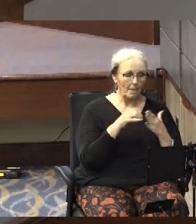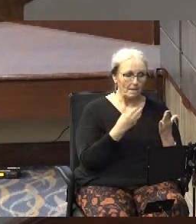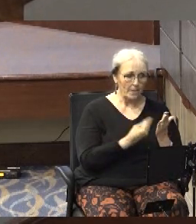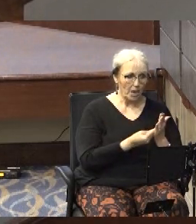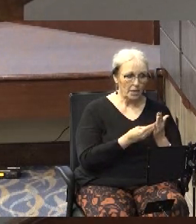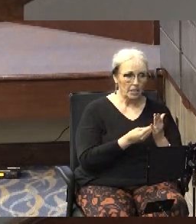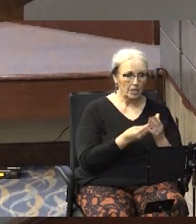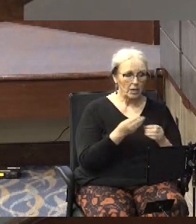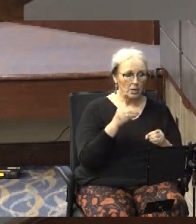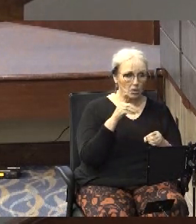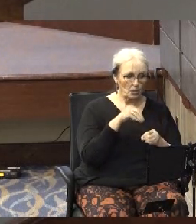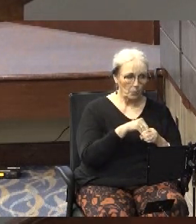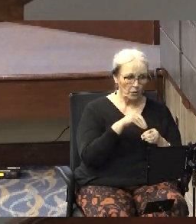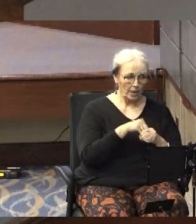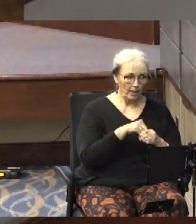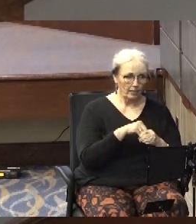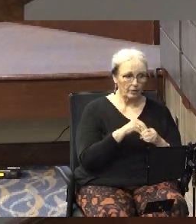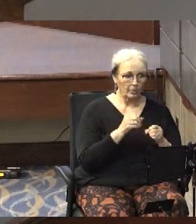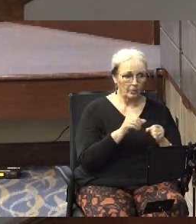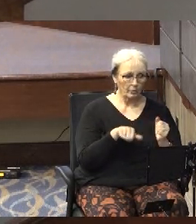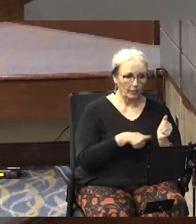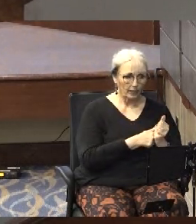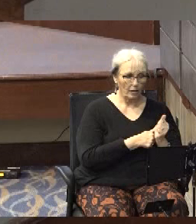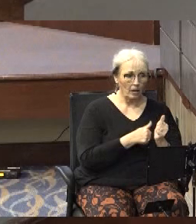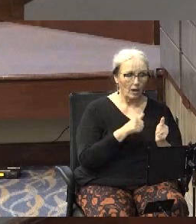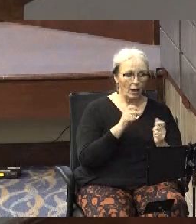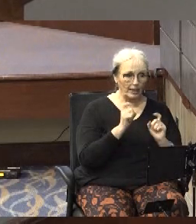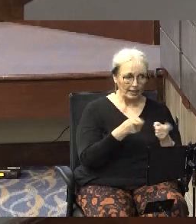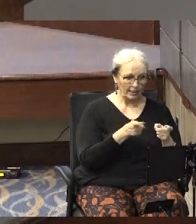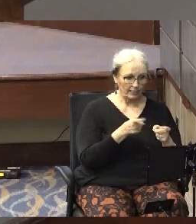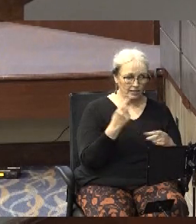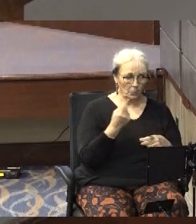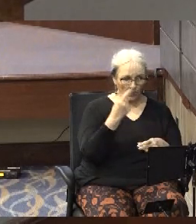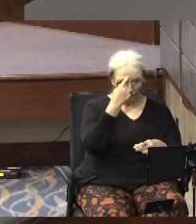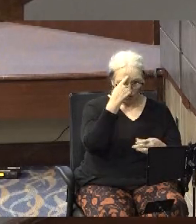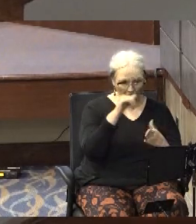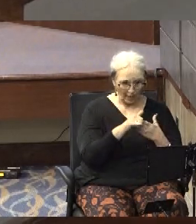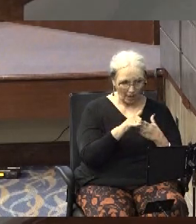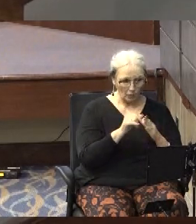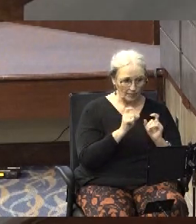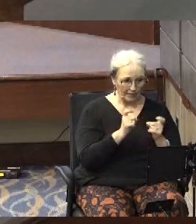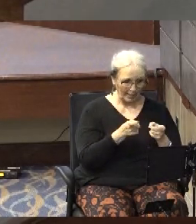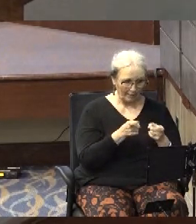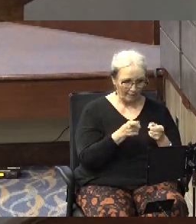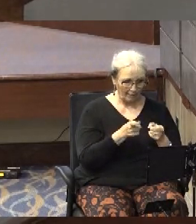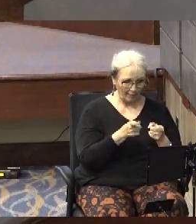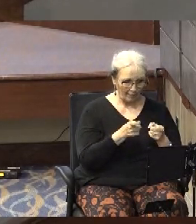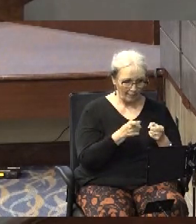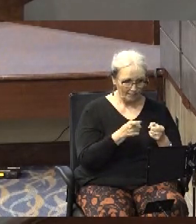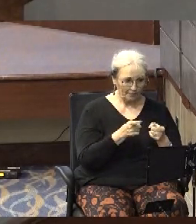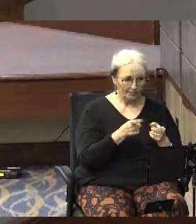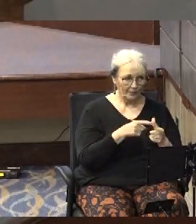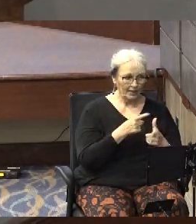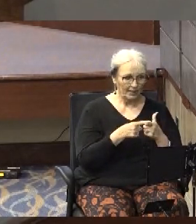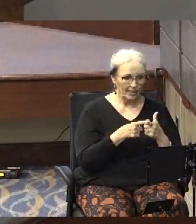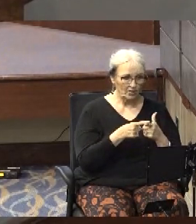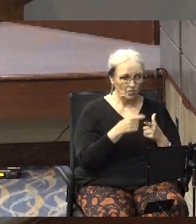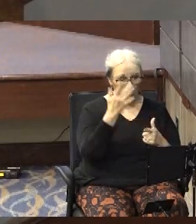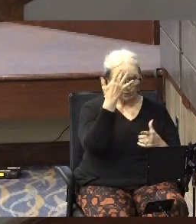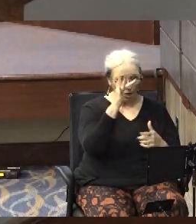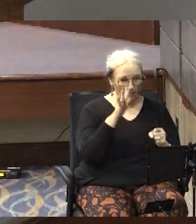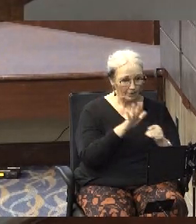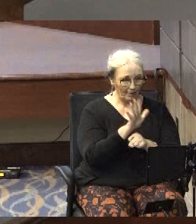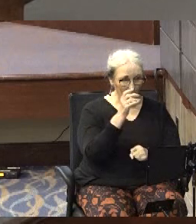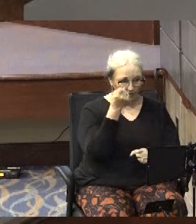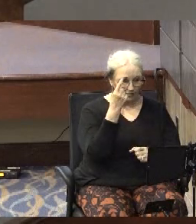put down on a backup offer was a gift, someone thought that was a gift, surely you're sophisticated enough to understand